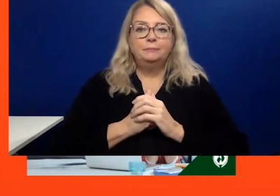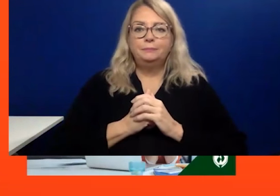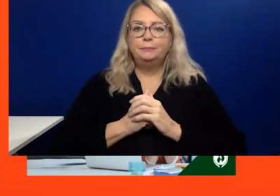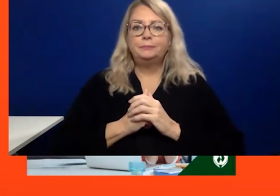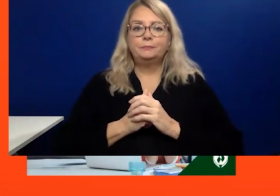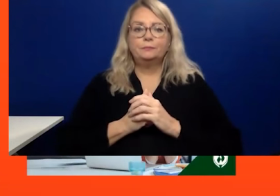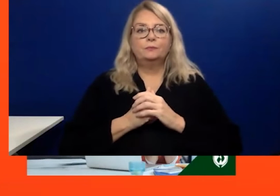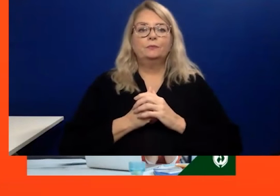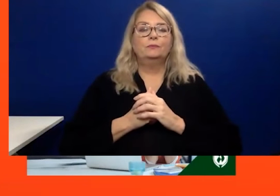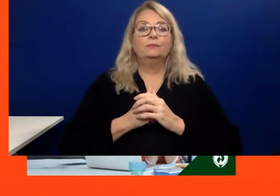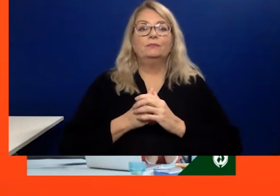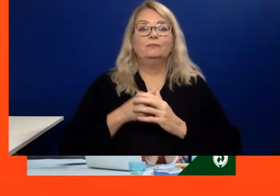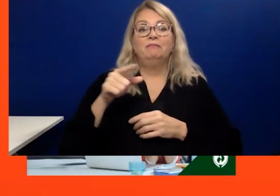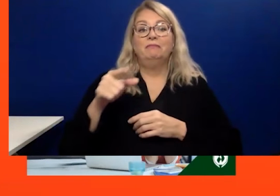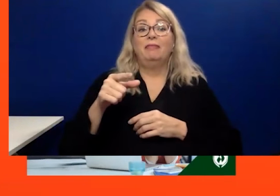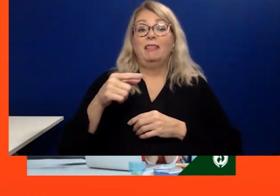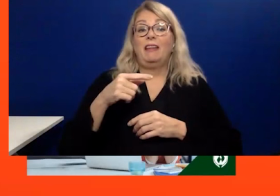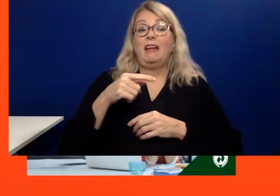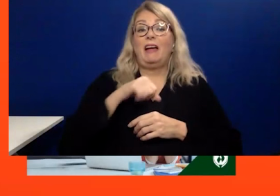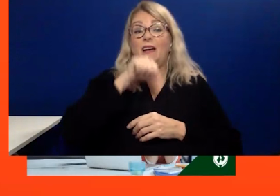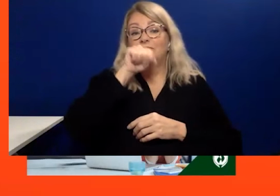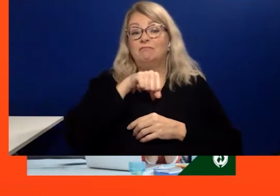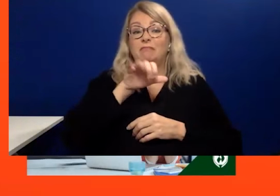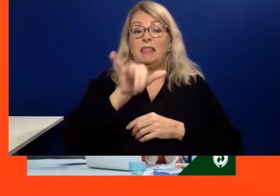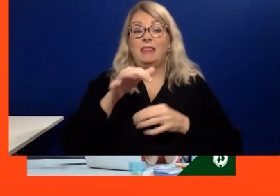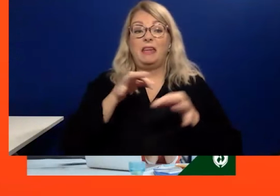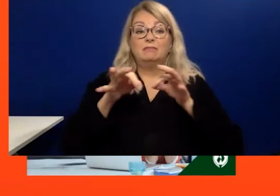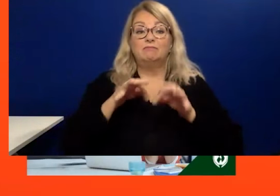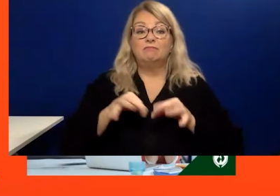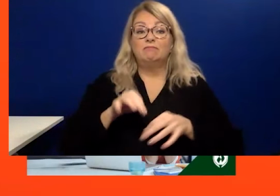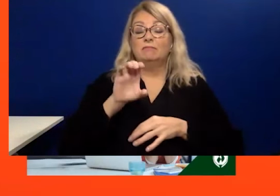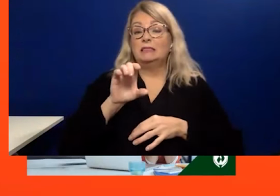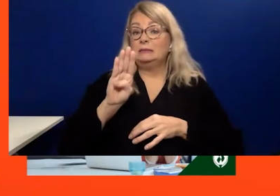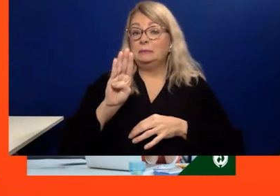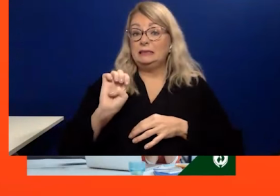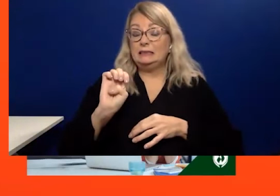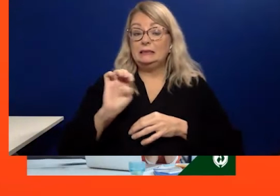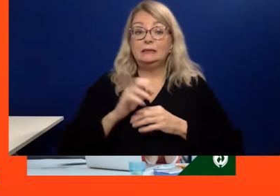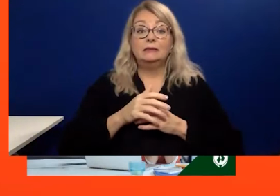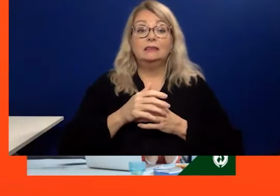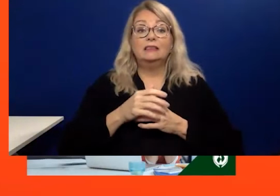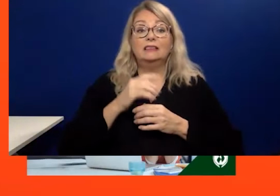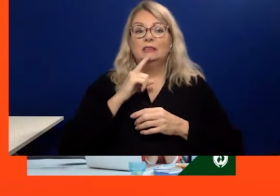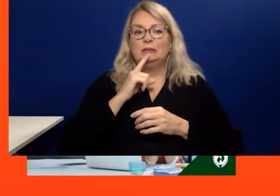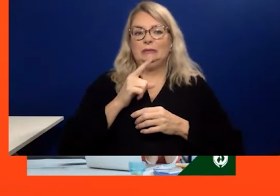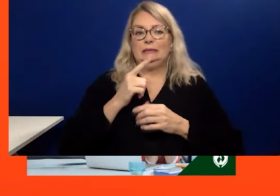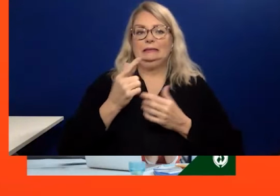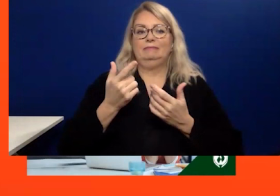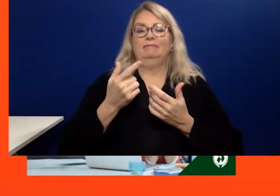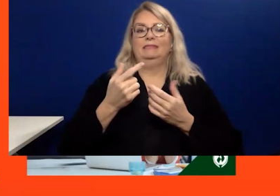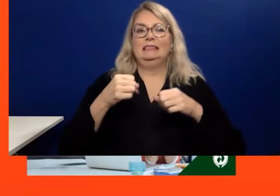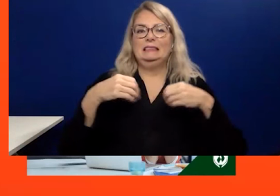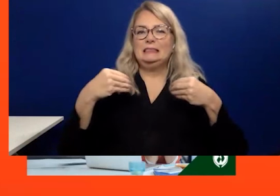I liked this description for what is CBE. It was actually a sales brochure that I ran across on the